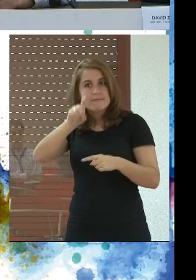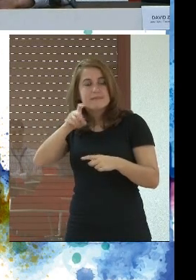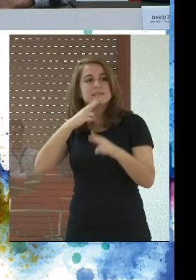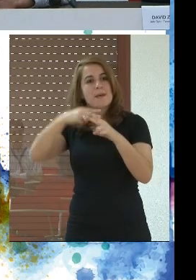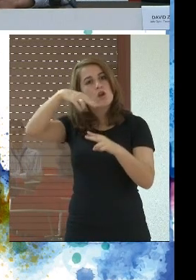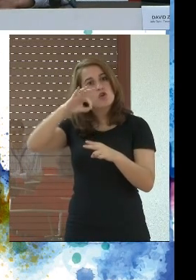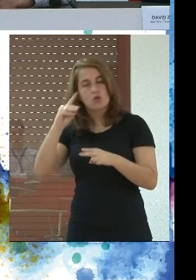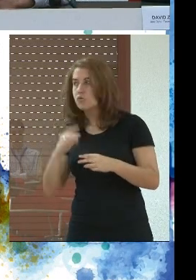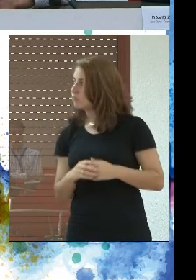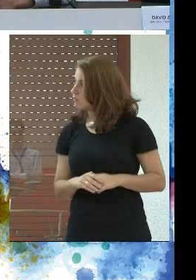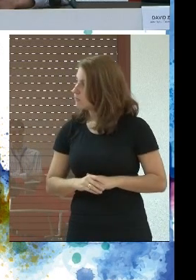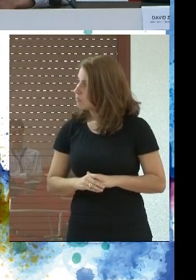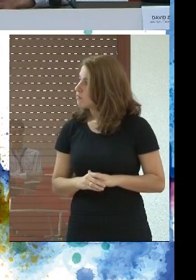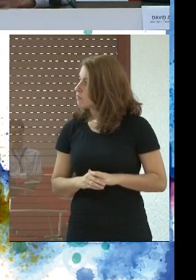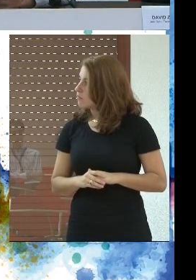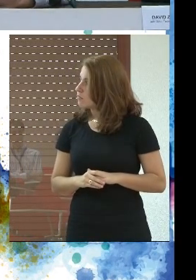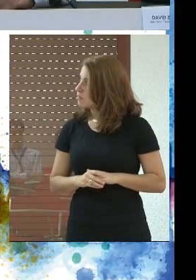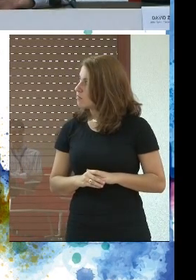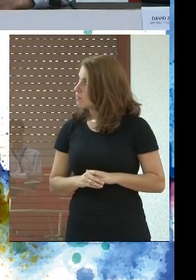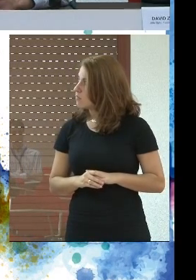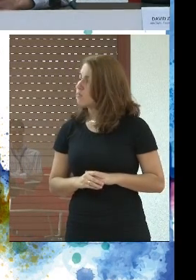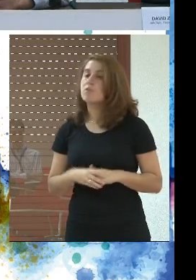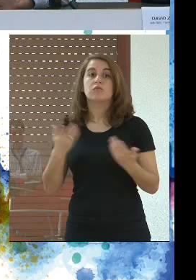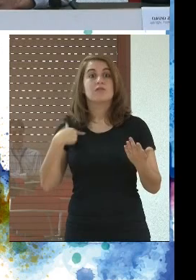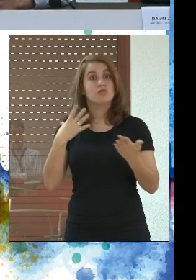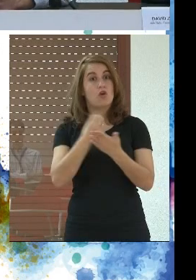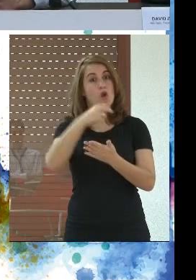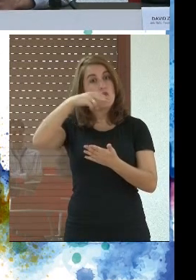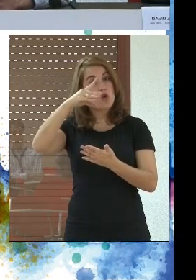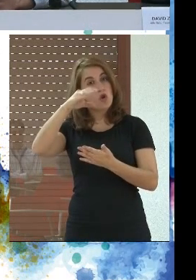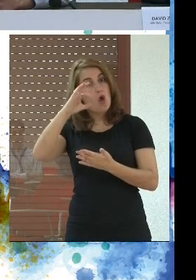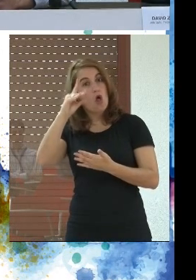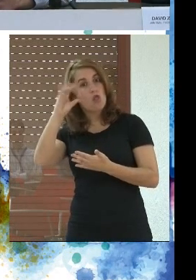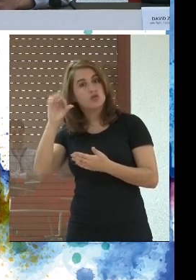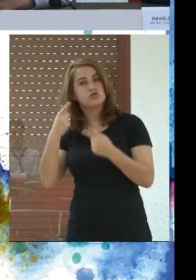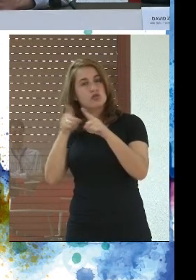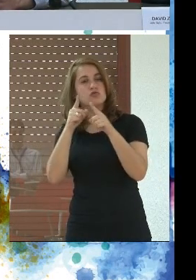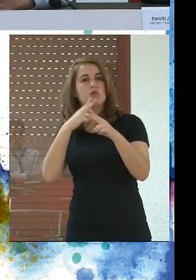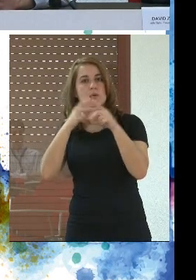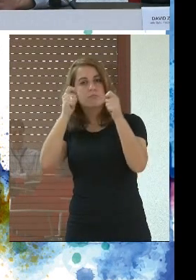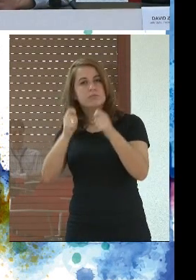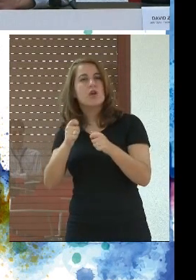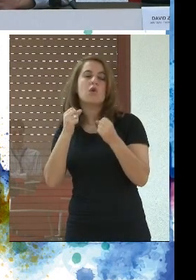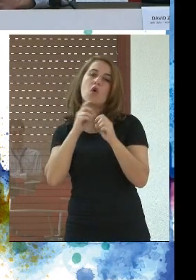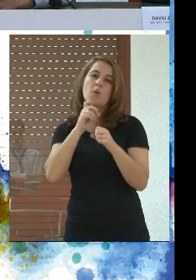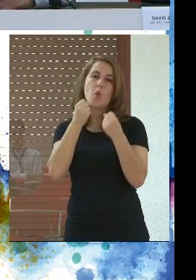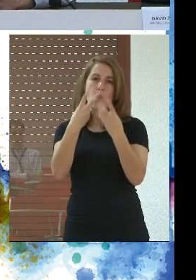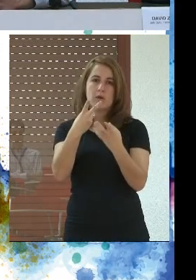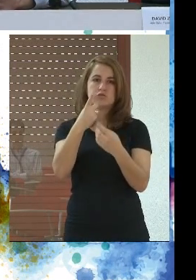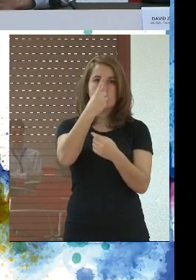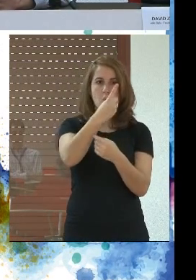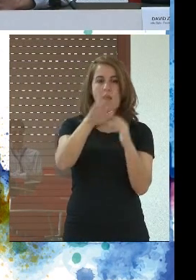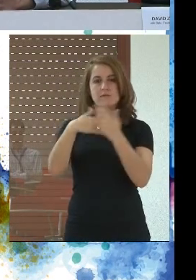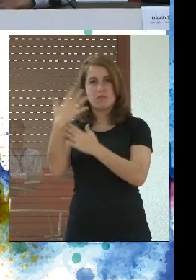is considered or treated as a node. In this case, it's going to label all the nodes with a series of numbers. In this case,